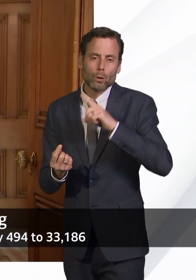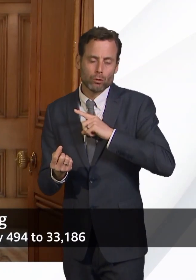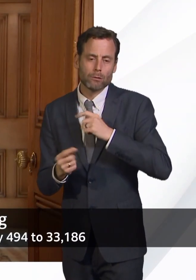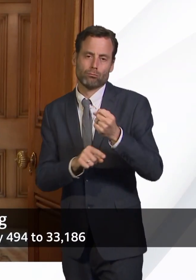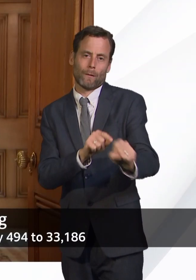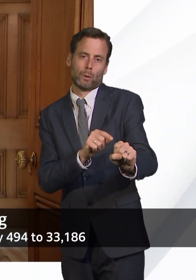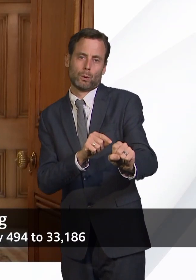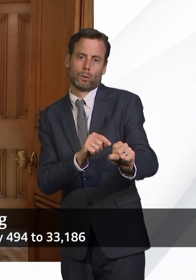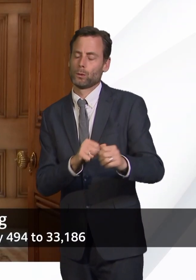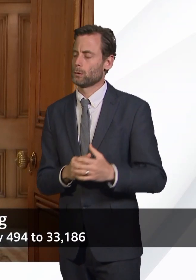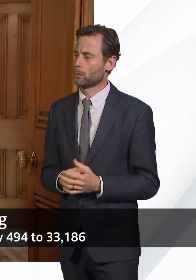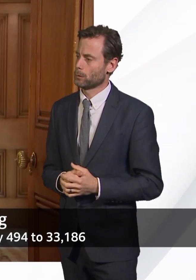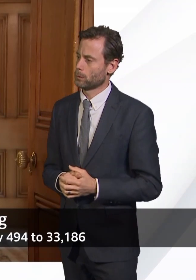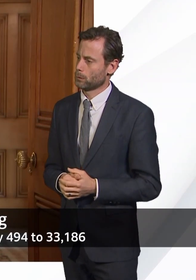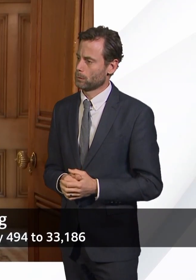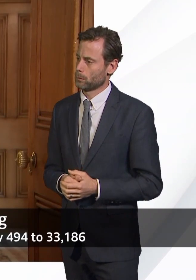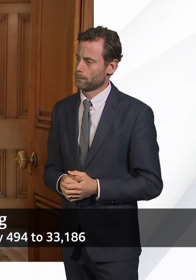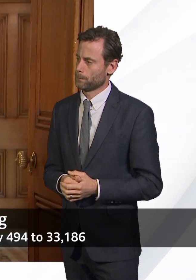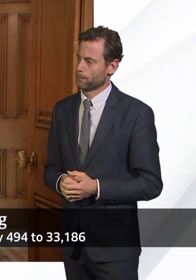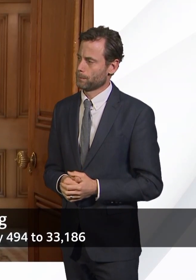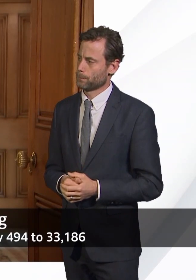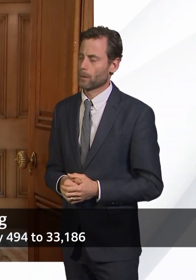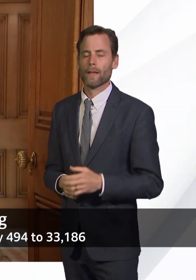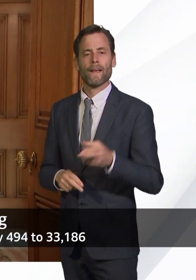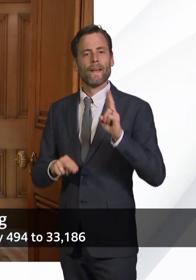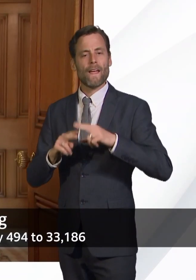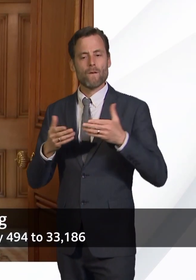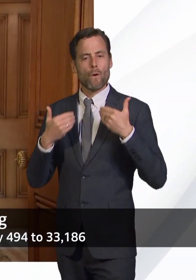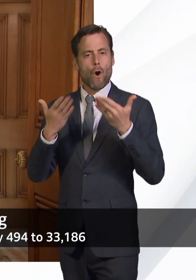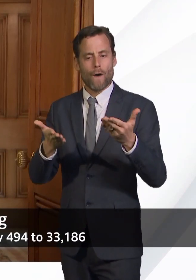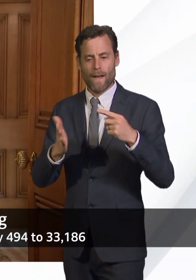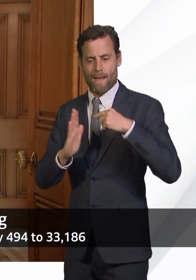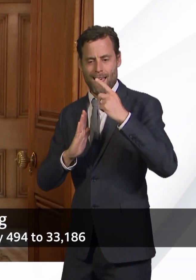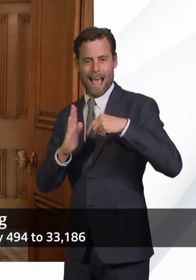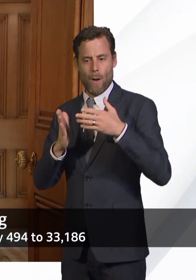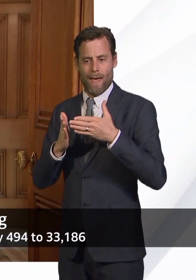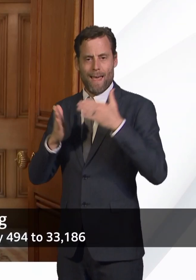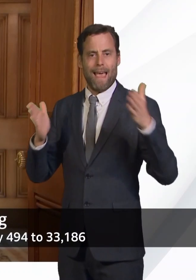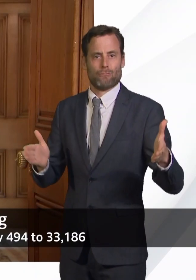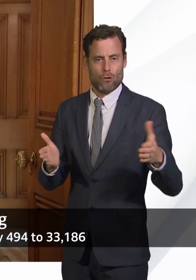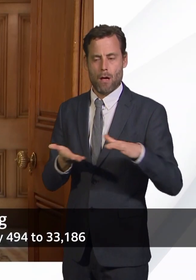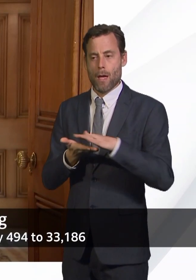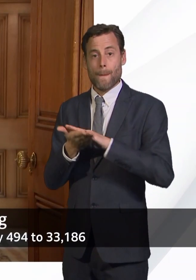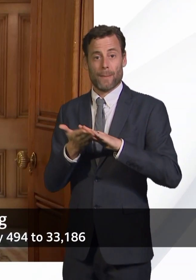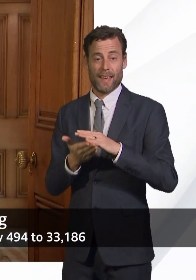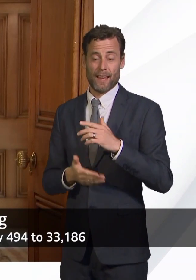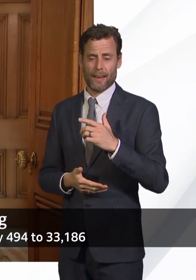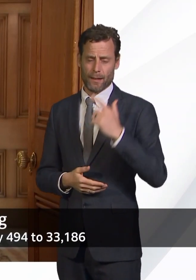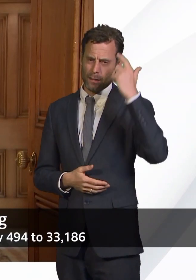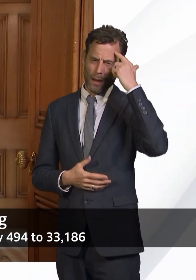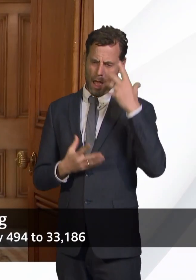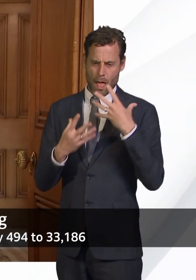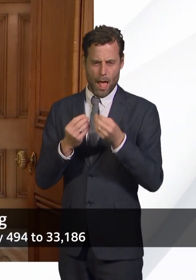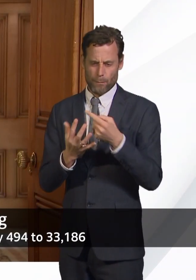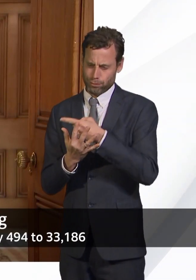easier for sites to observe social distancing, take the pressure off public transport like the Tube in London,